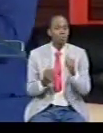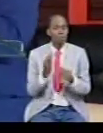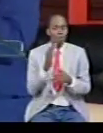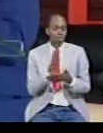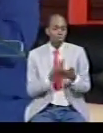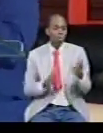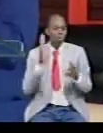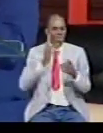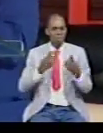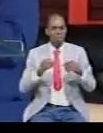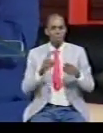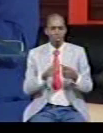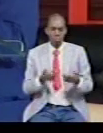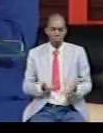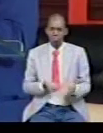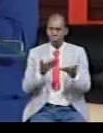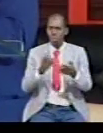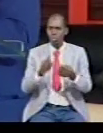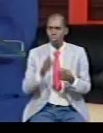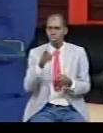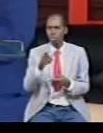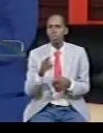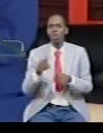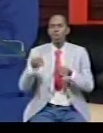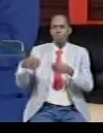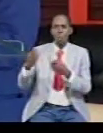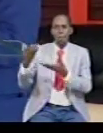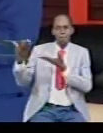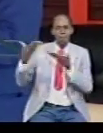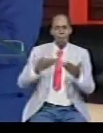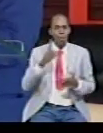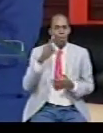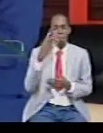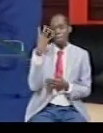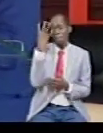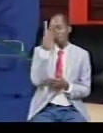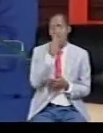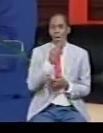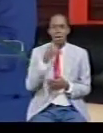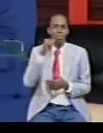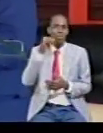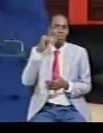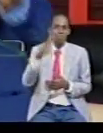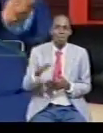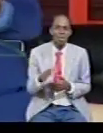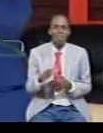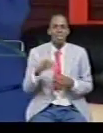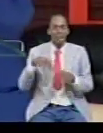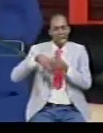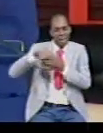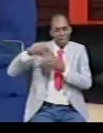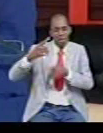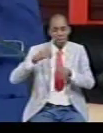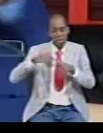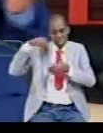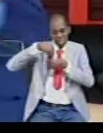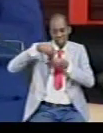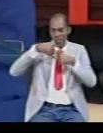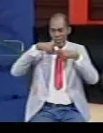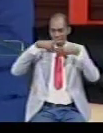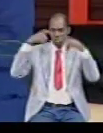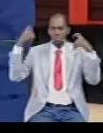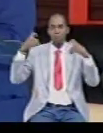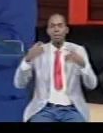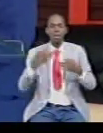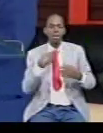you, they go and bring a lady, beautiful outside but ugly inside. He'll bring that lady to you,